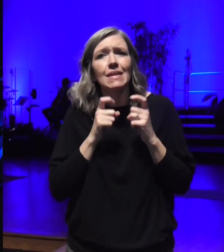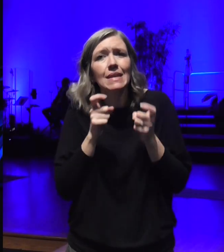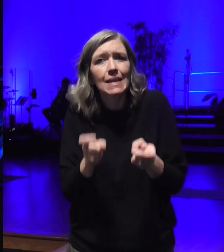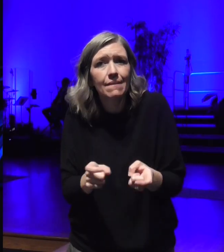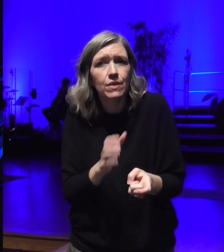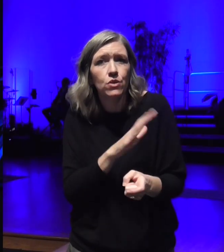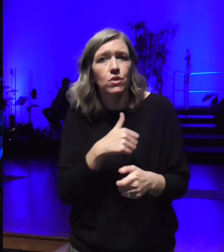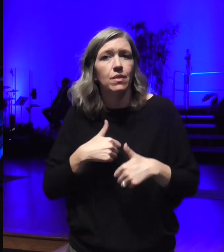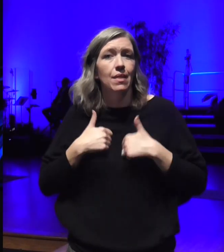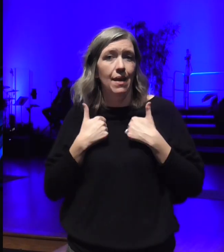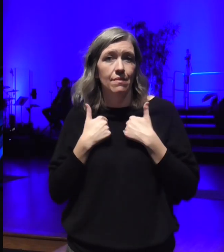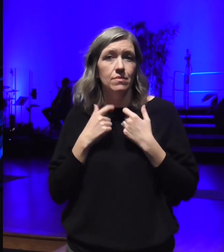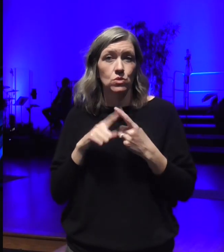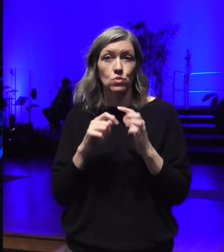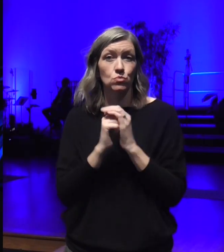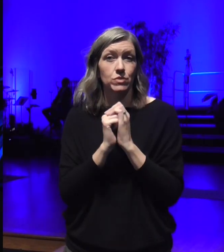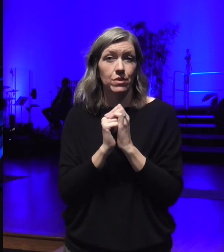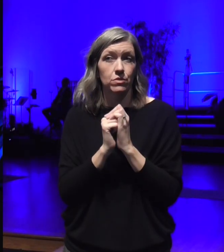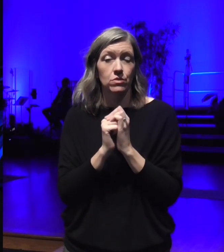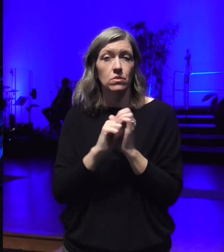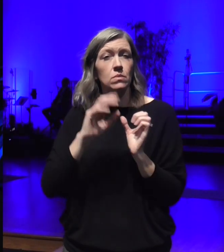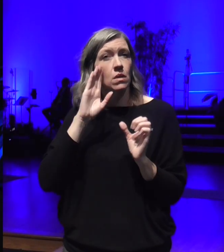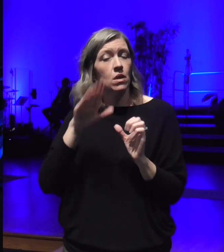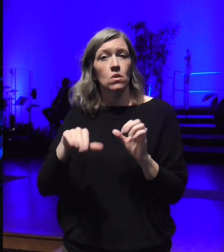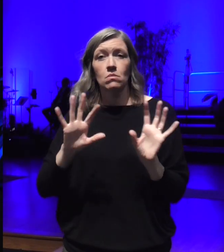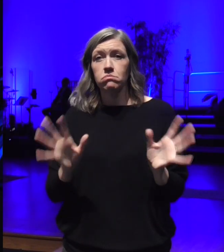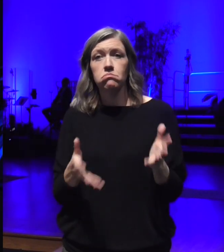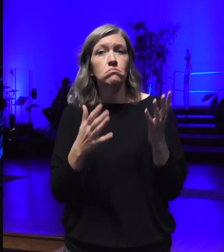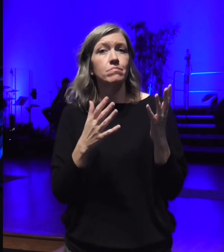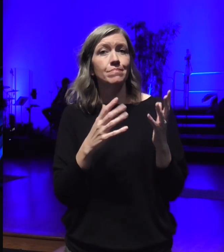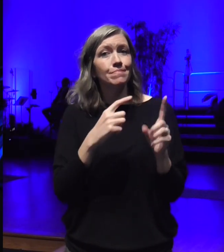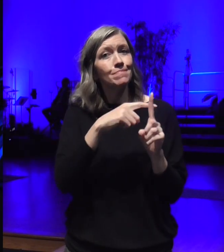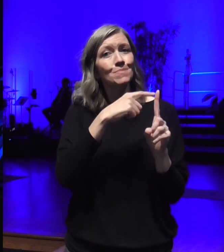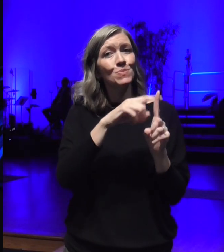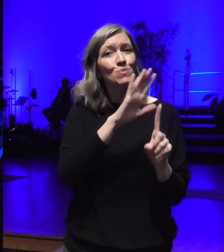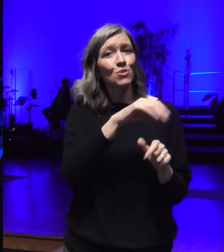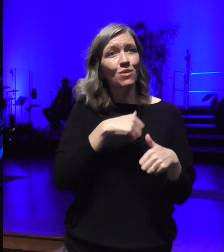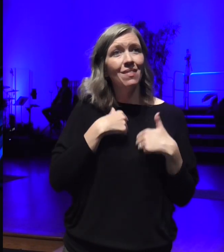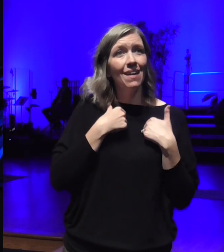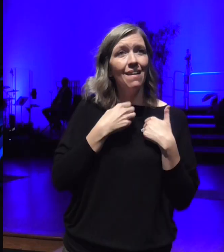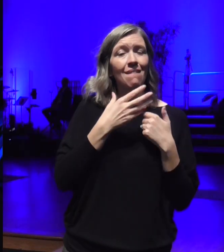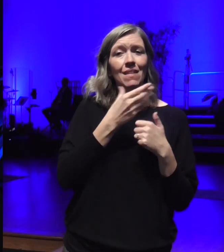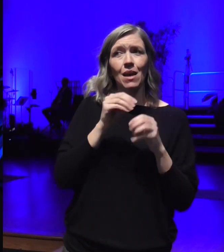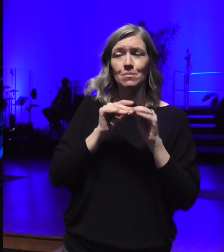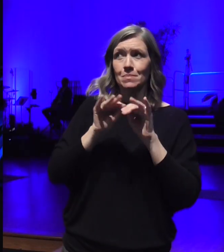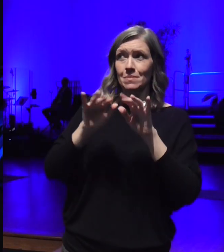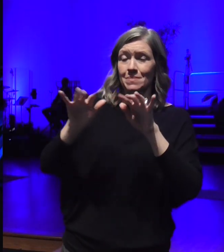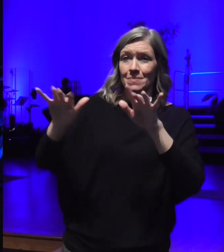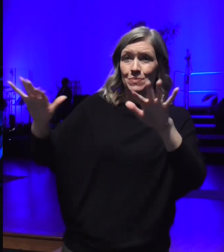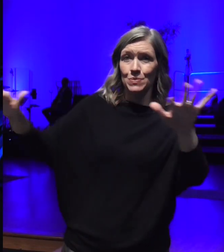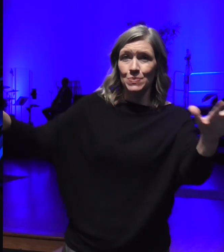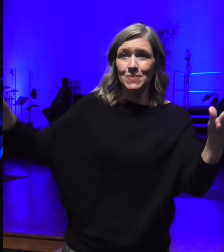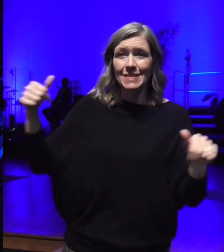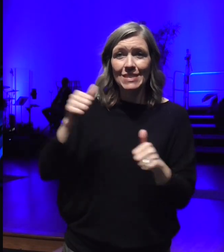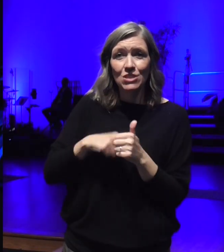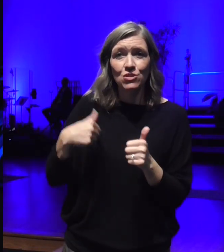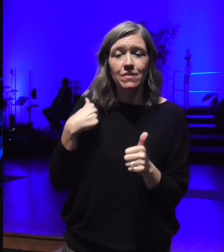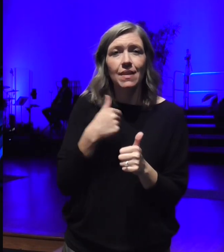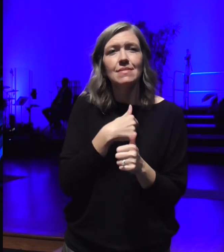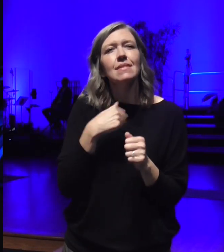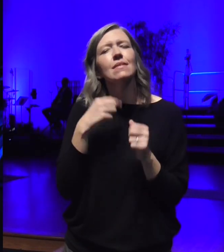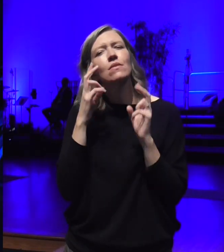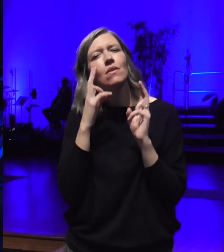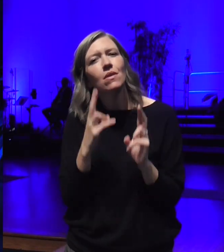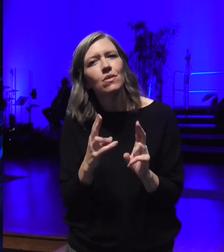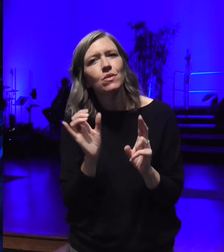prayer, which I know has enhanced her own life, but blessed each of us immensely. I honor that prayer